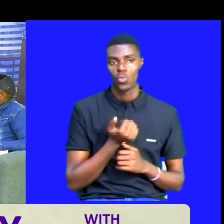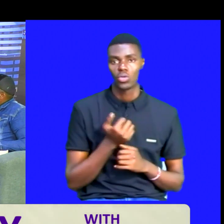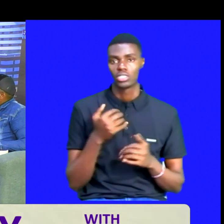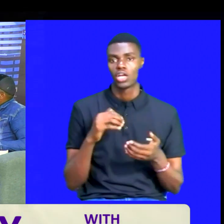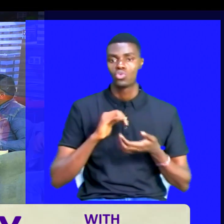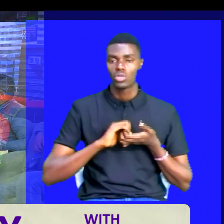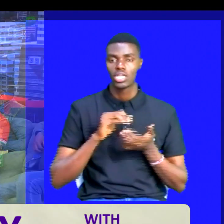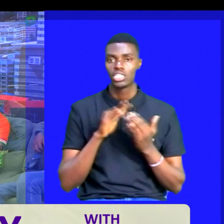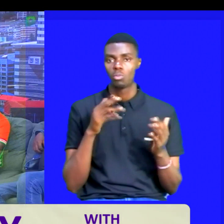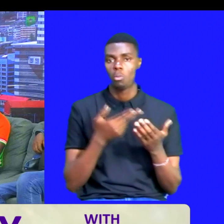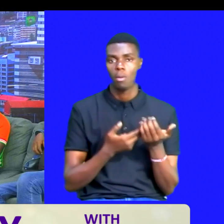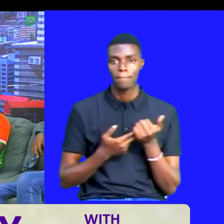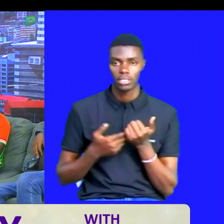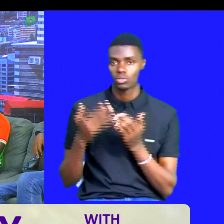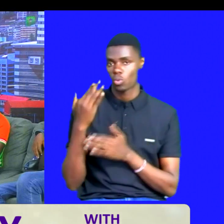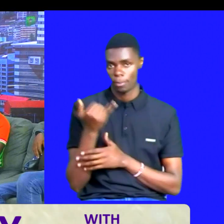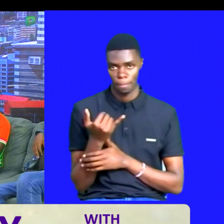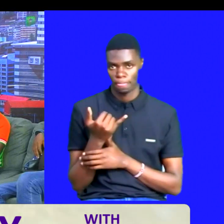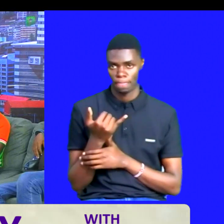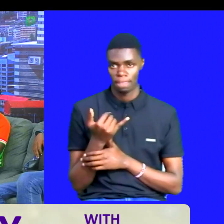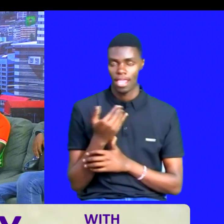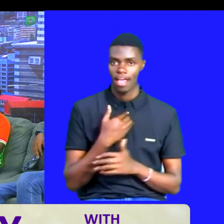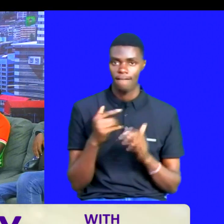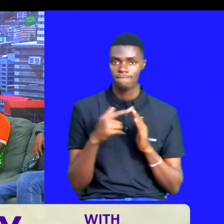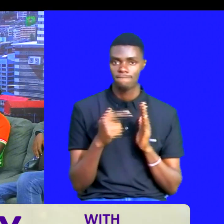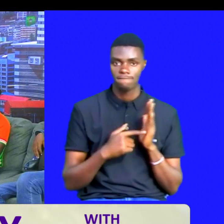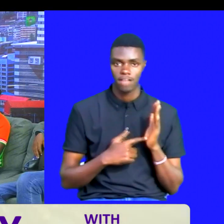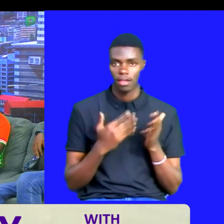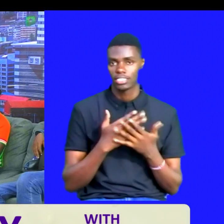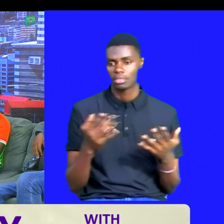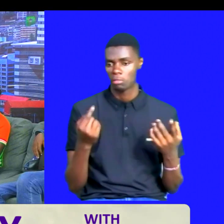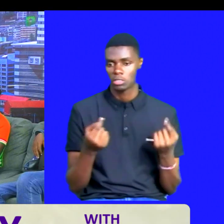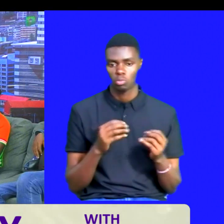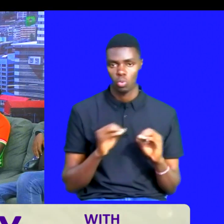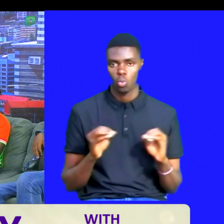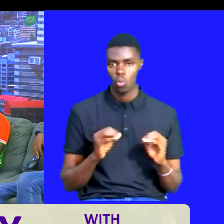engage more partners. Right. Because having a league is not something small.